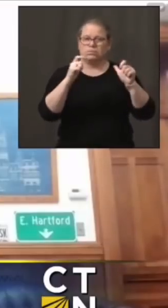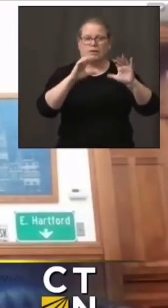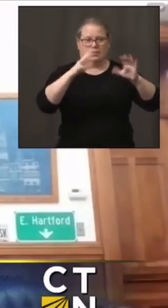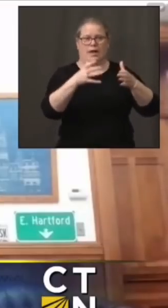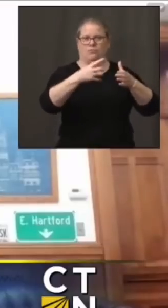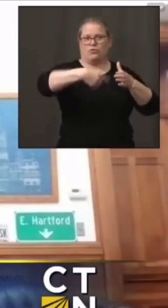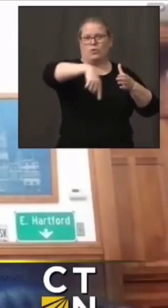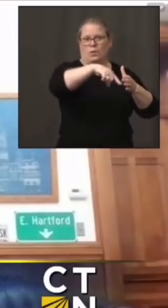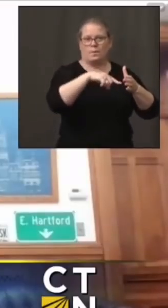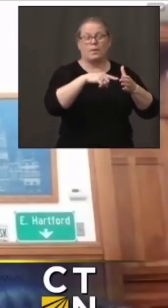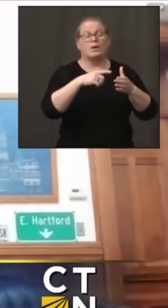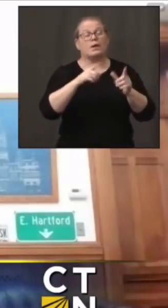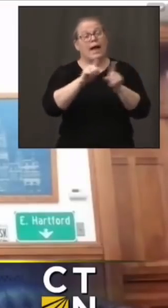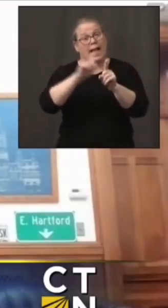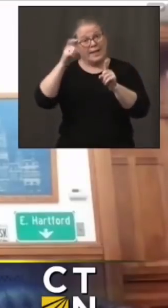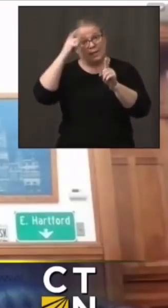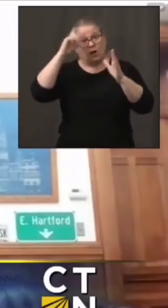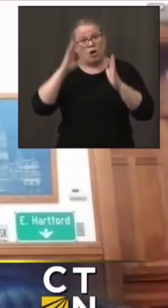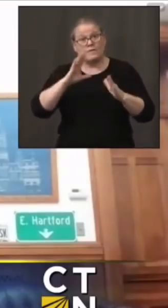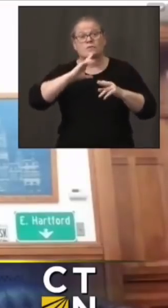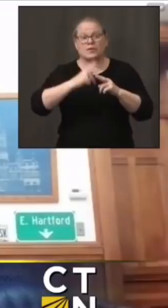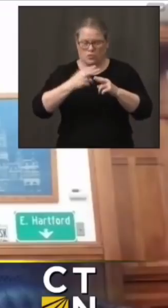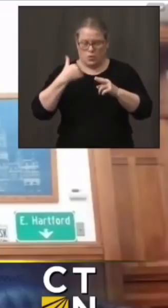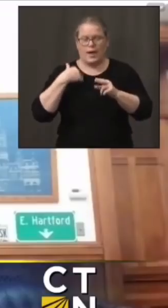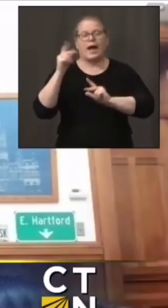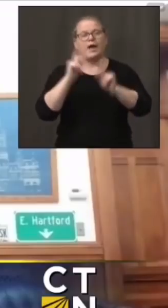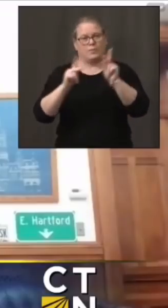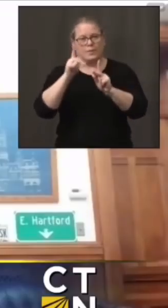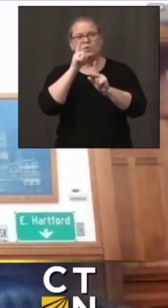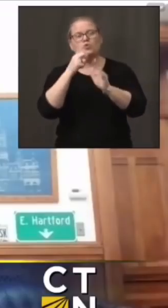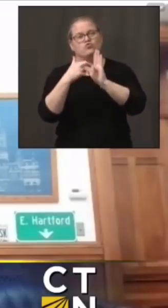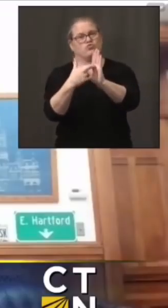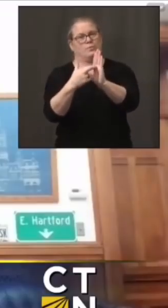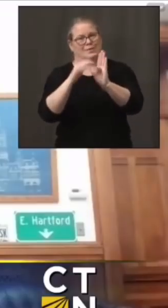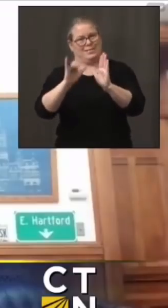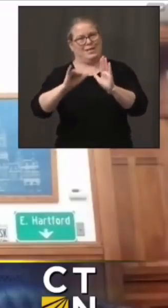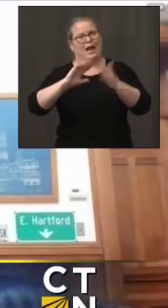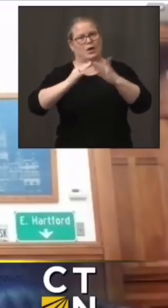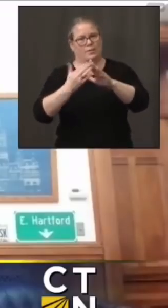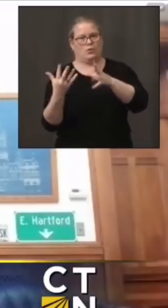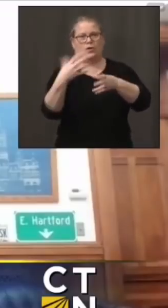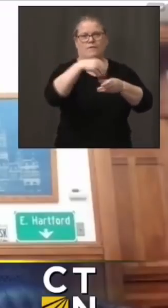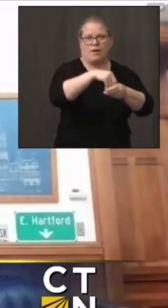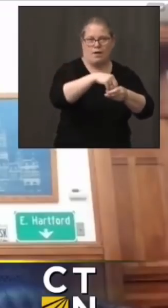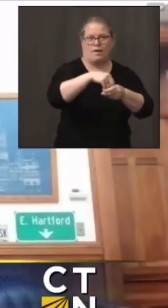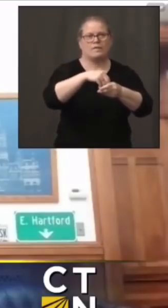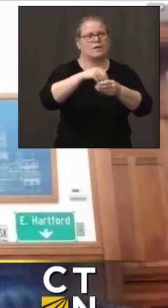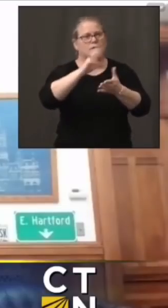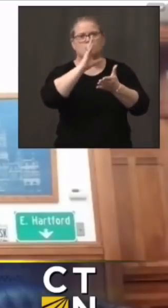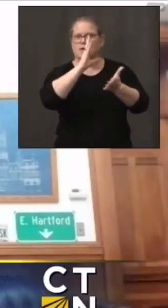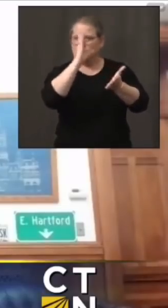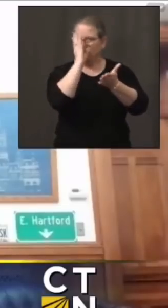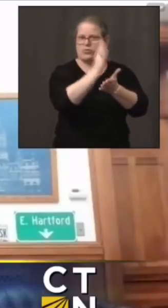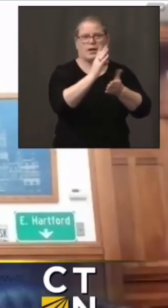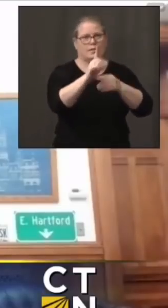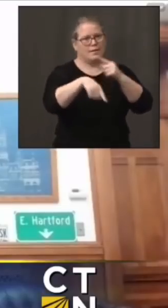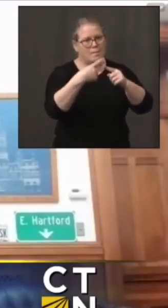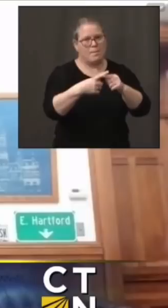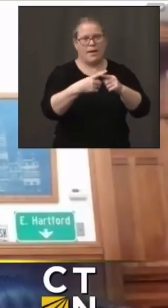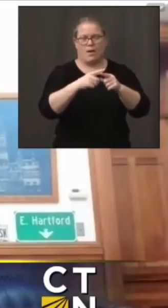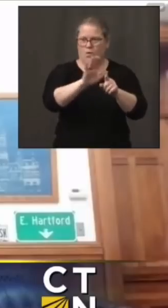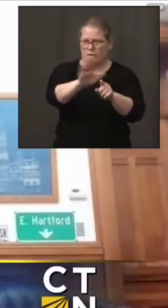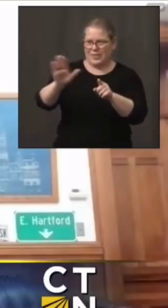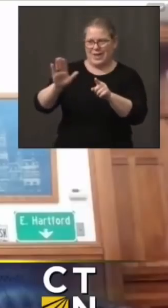As the governor stated, we do have individuals who represent this community that you speak of, Hugh, directly on the allocation